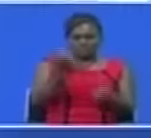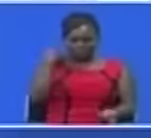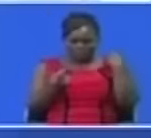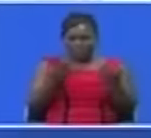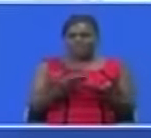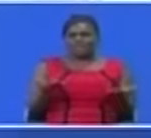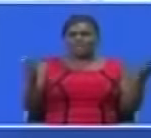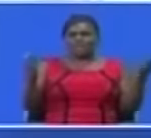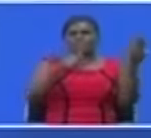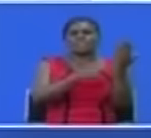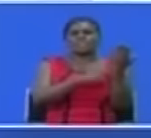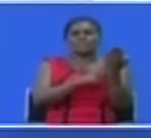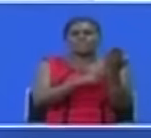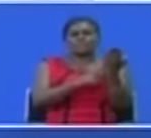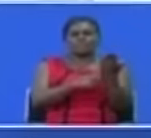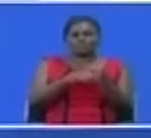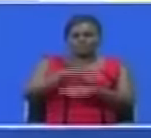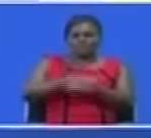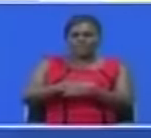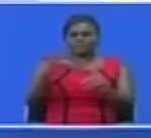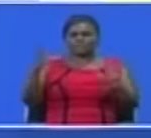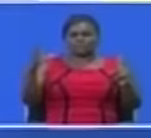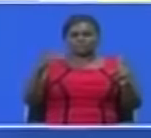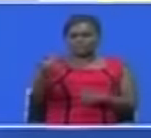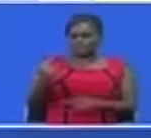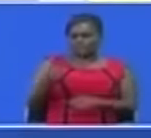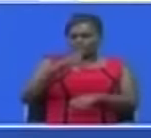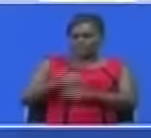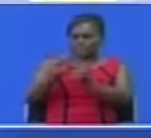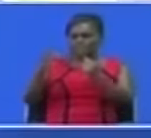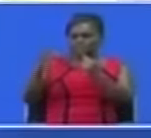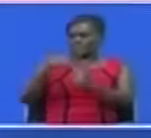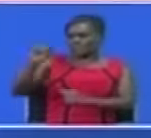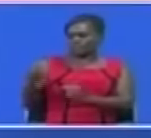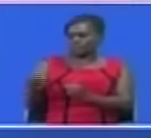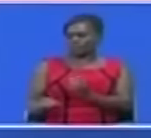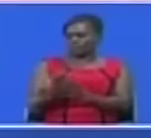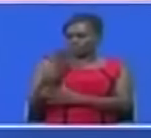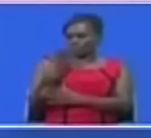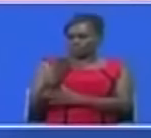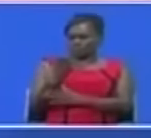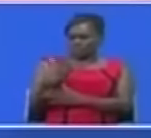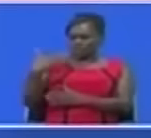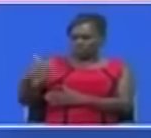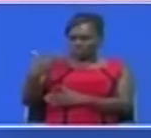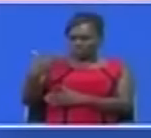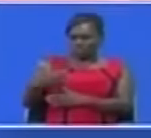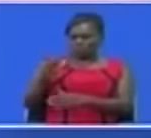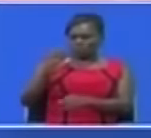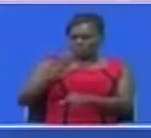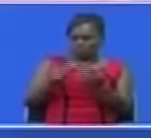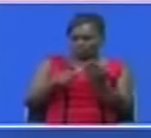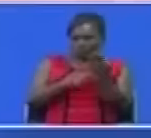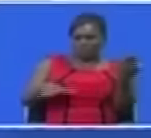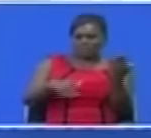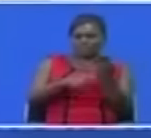of teas for any brands to meet specific demands. We buy almost 18% of Kenya's total production. Due to their